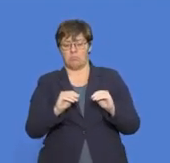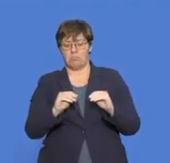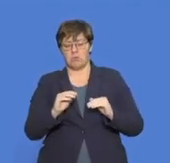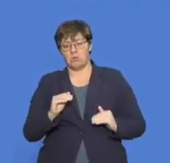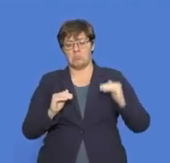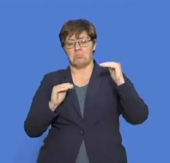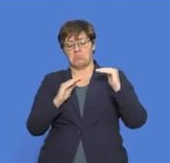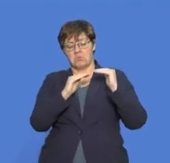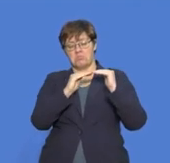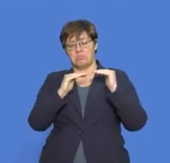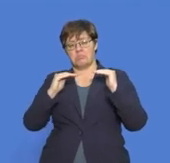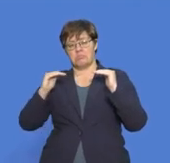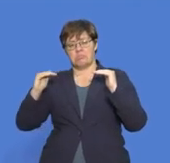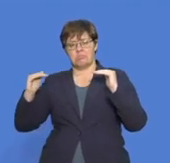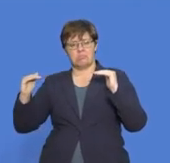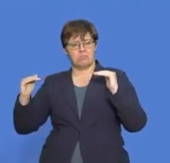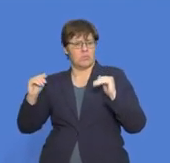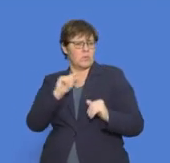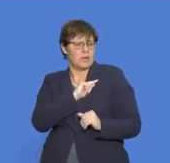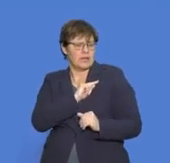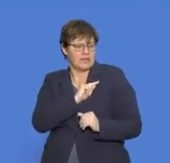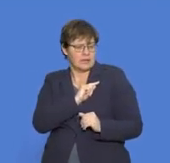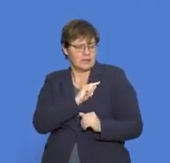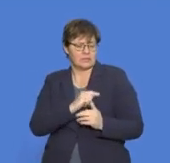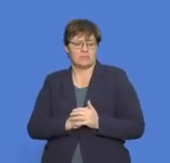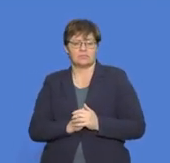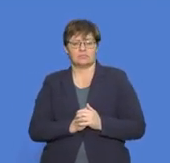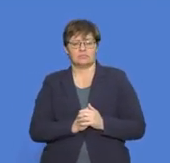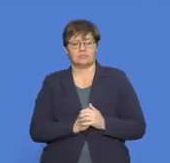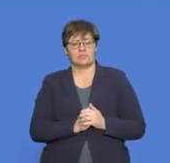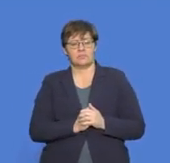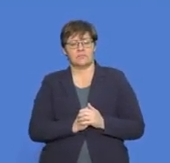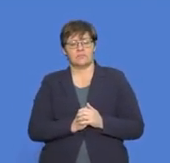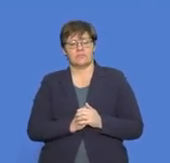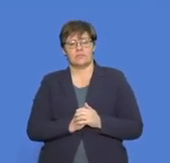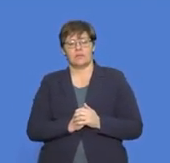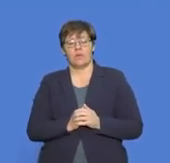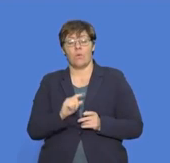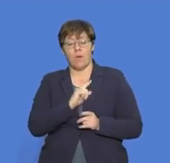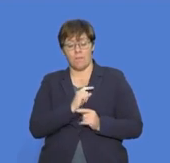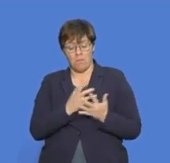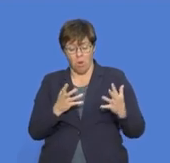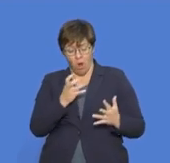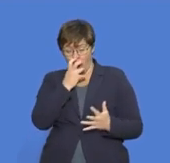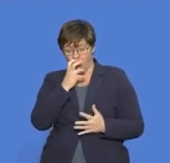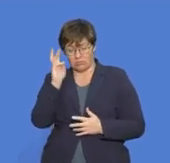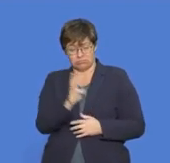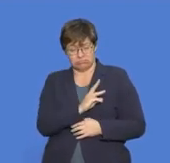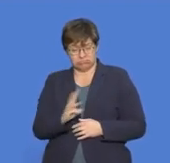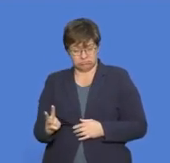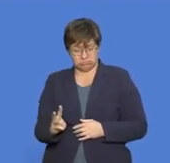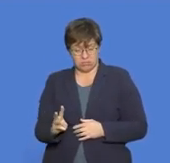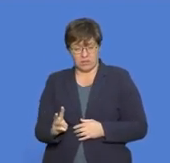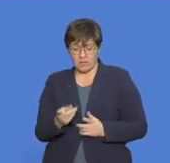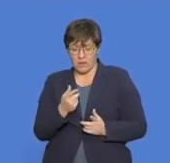stops. Why? And the reason for that is, as it gets very hot and